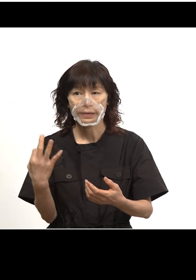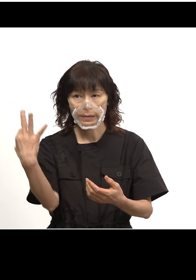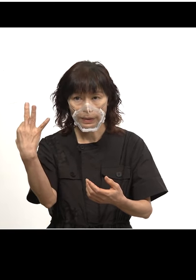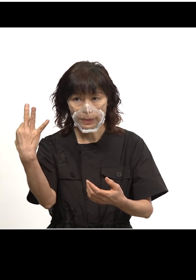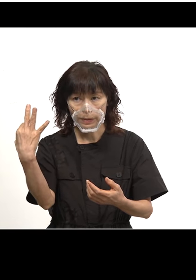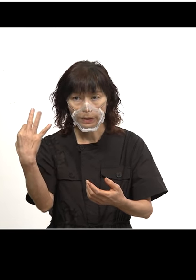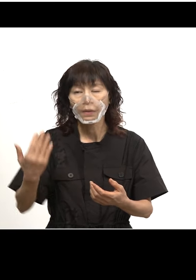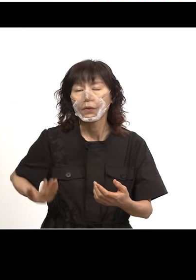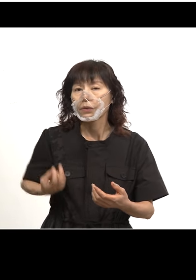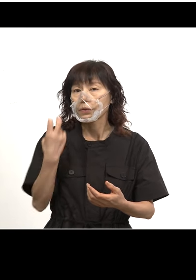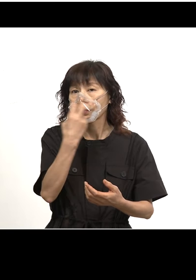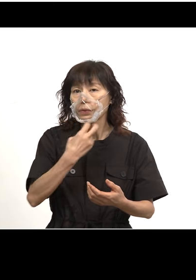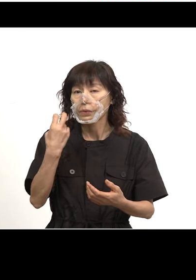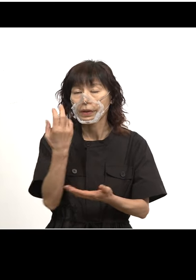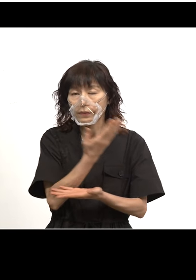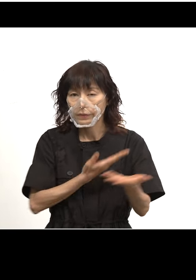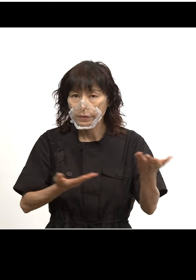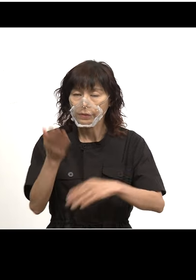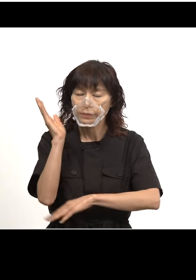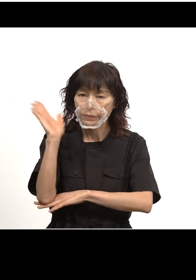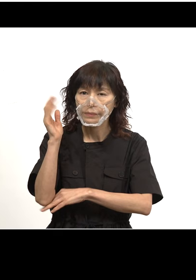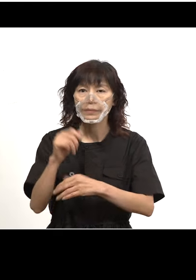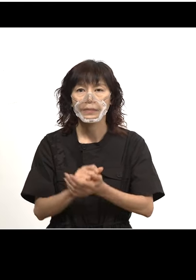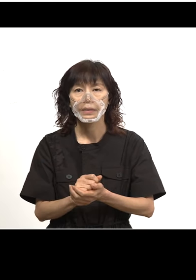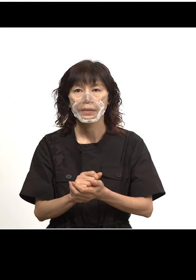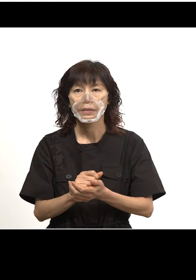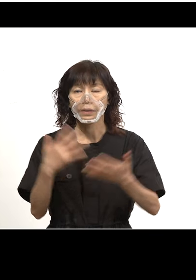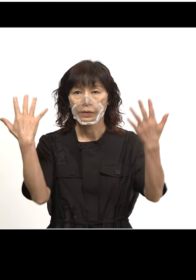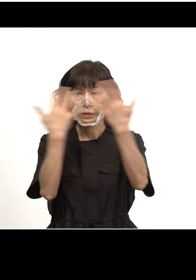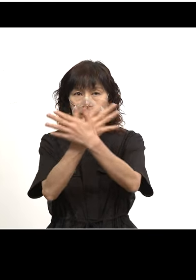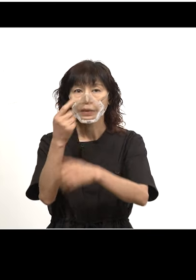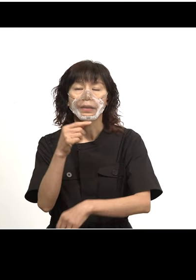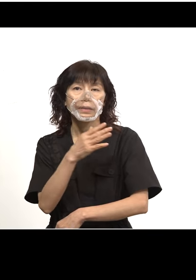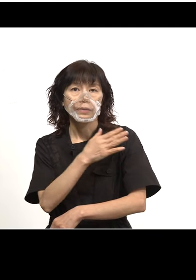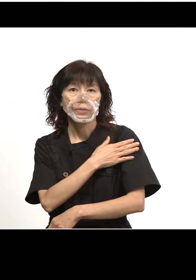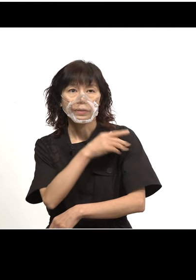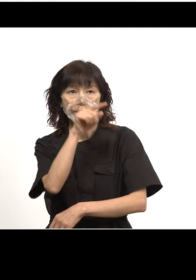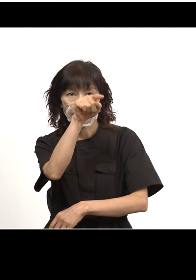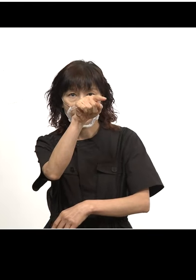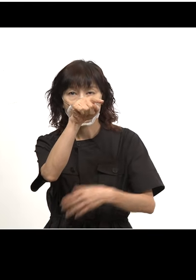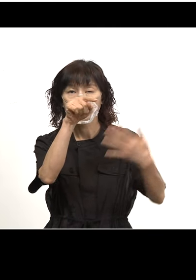the top left corner of the screen. Now I will switch to Cantonese.